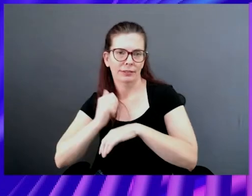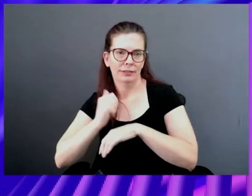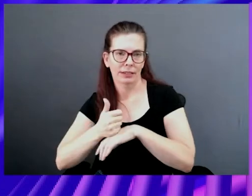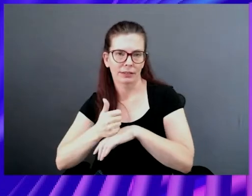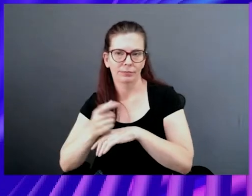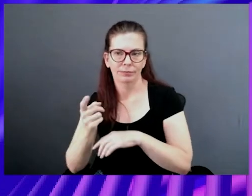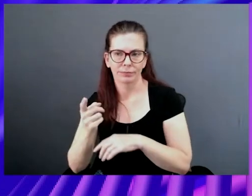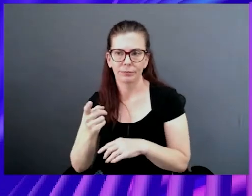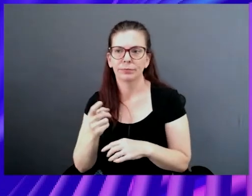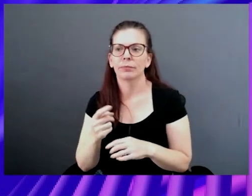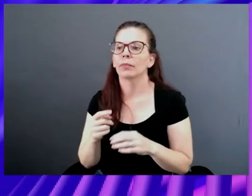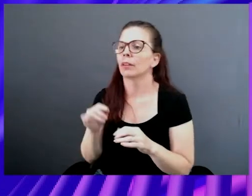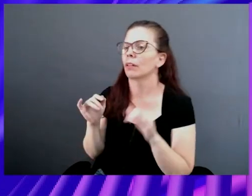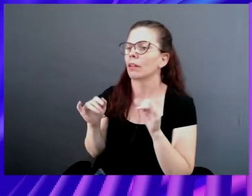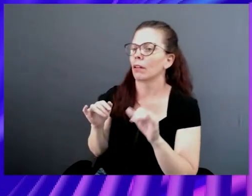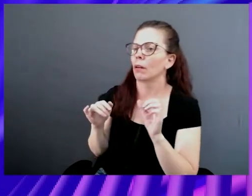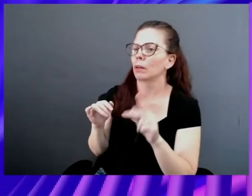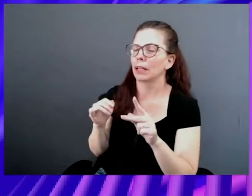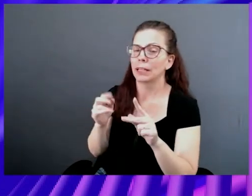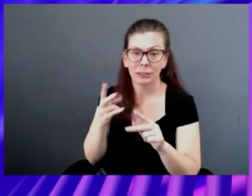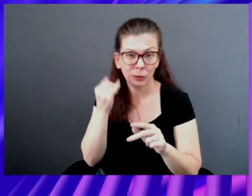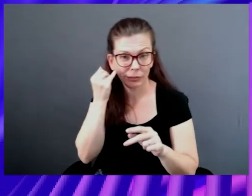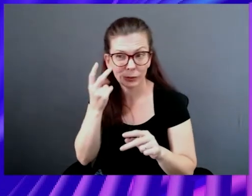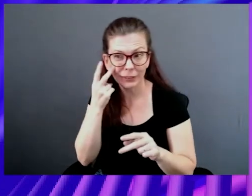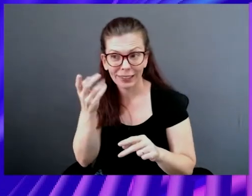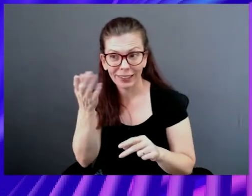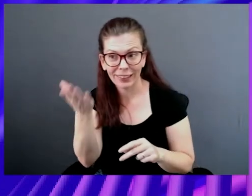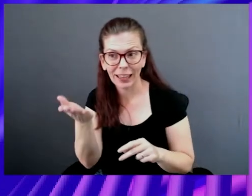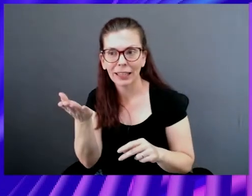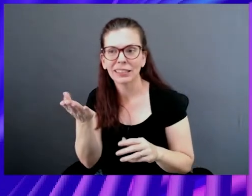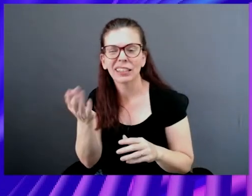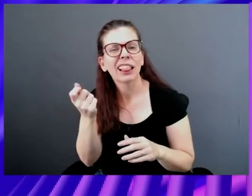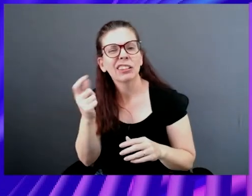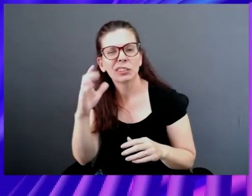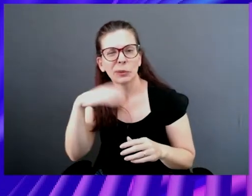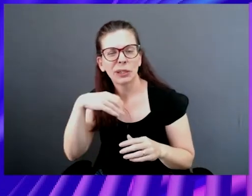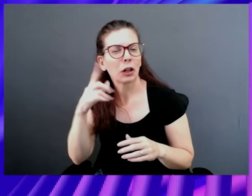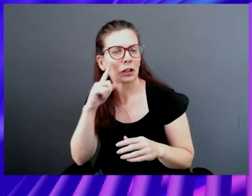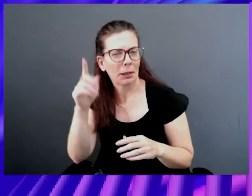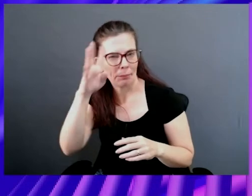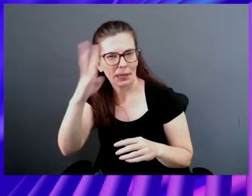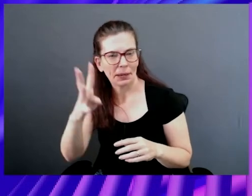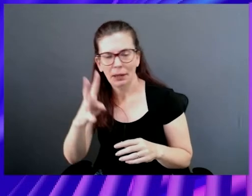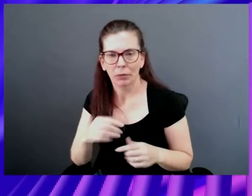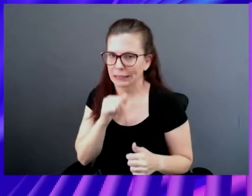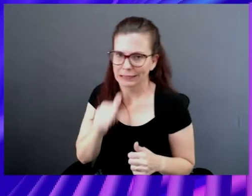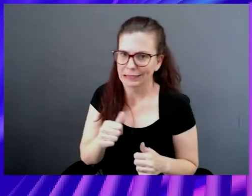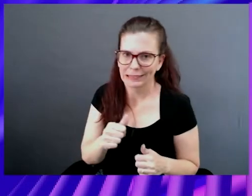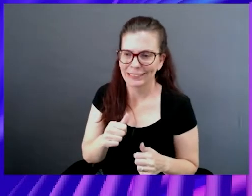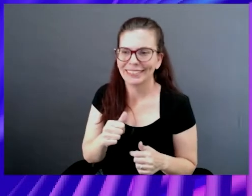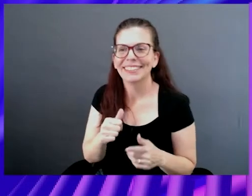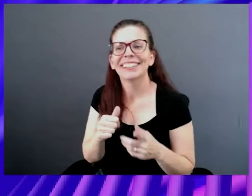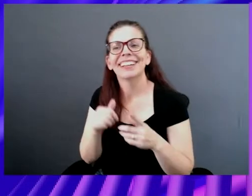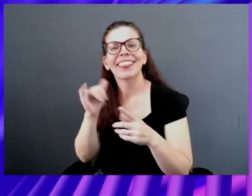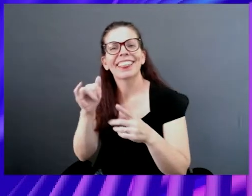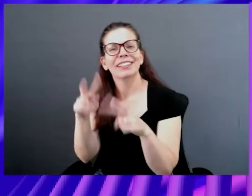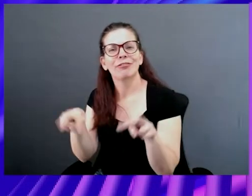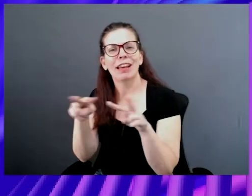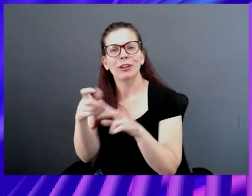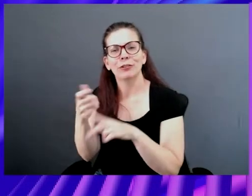So if you see that value that looks like I just made it up, I didn't. It's the value that came from here, right?